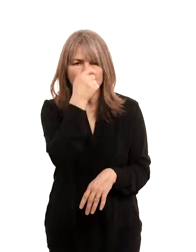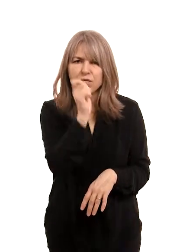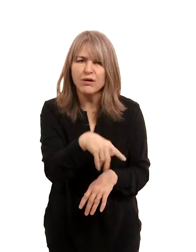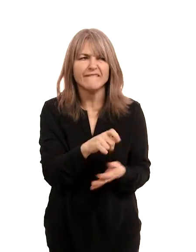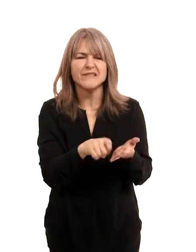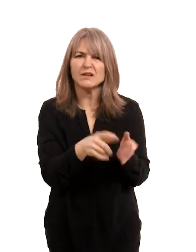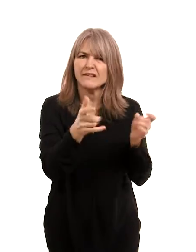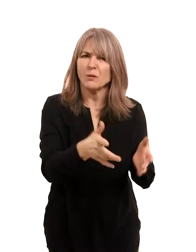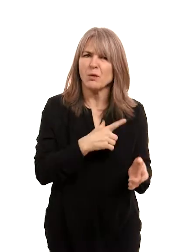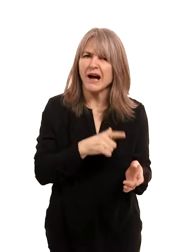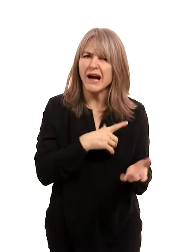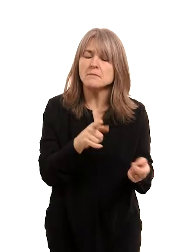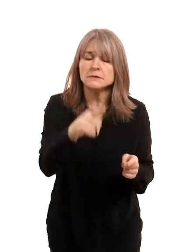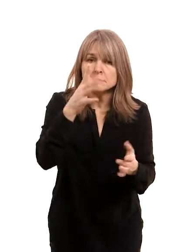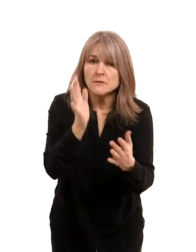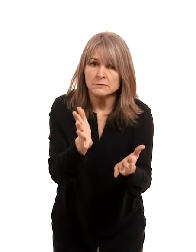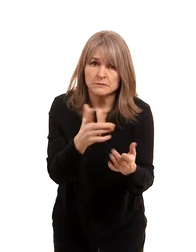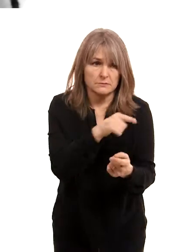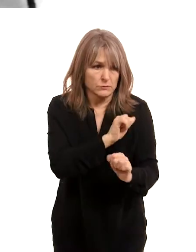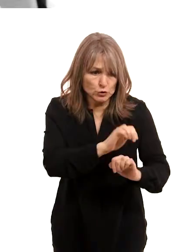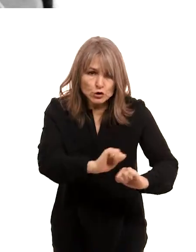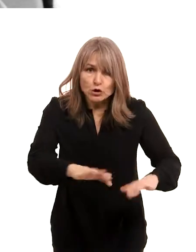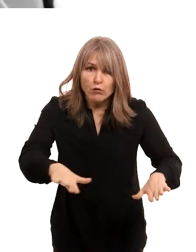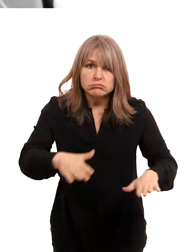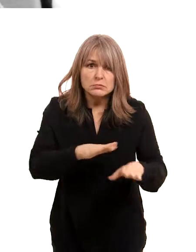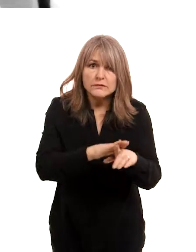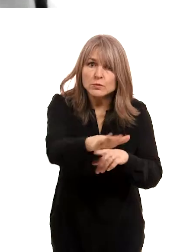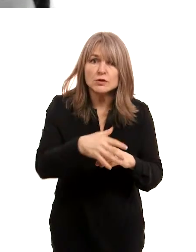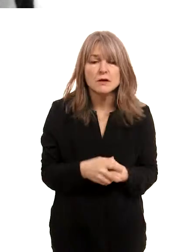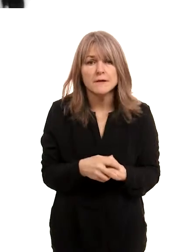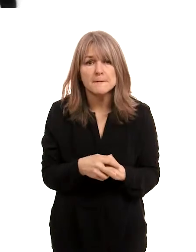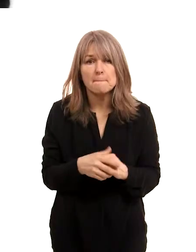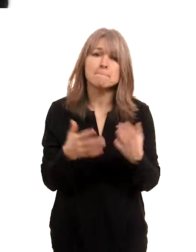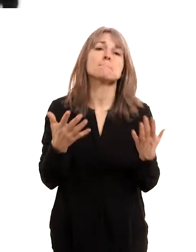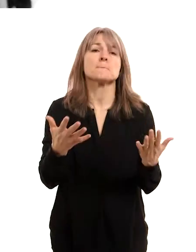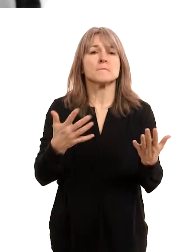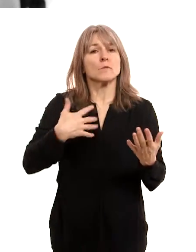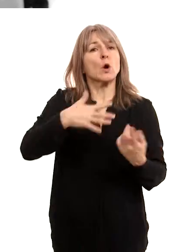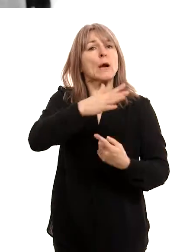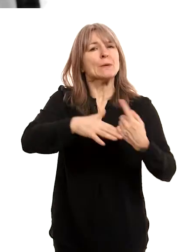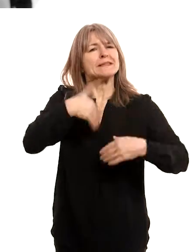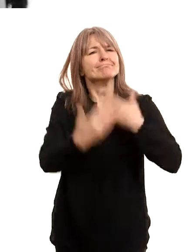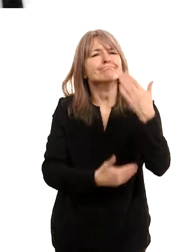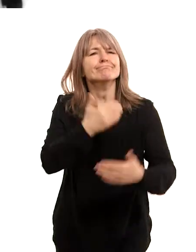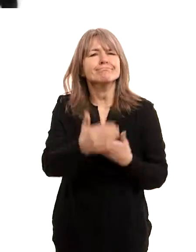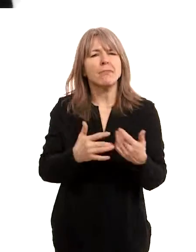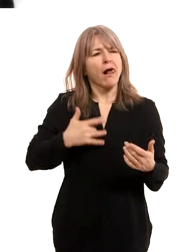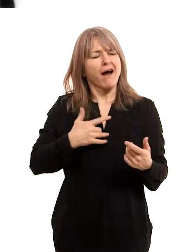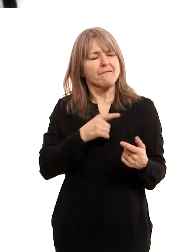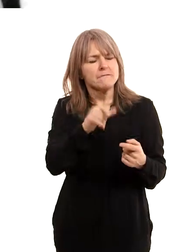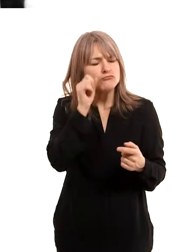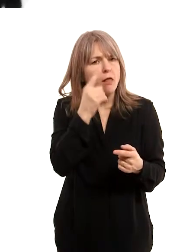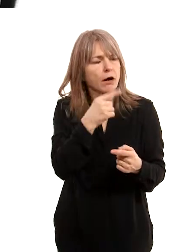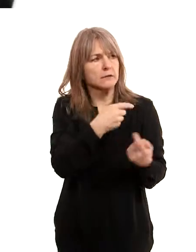live in our communities is determined by the politics of the day. So when you have the